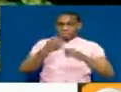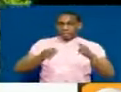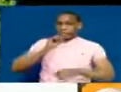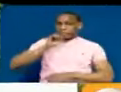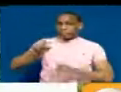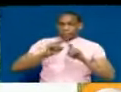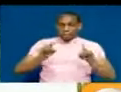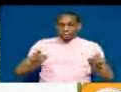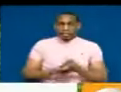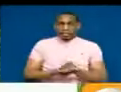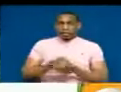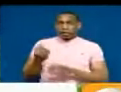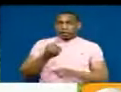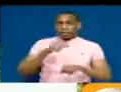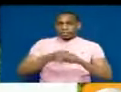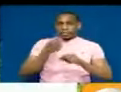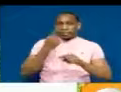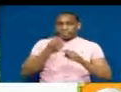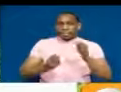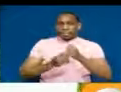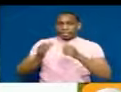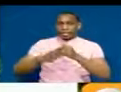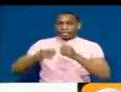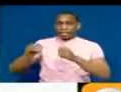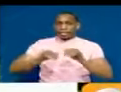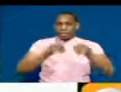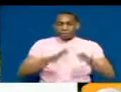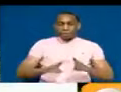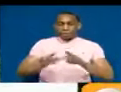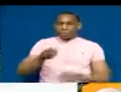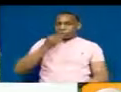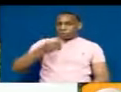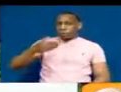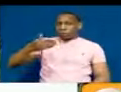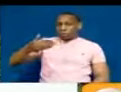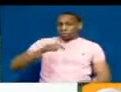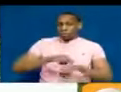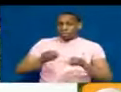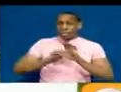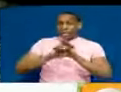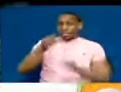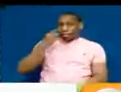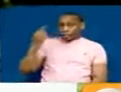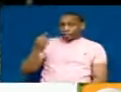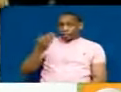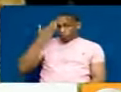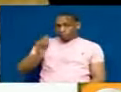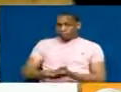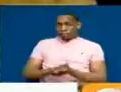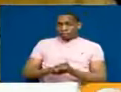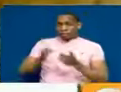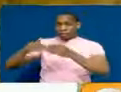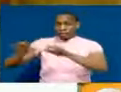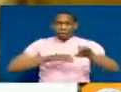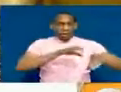500 years. But it's only in the 1960s when we're told a farmer began feeding them on a regular basis like this to keep them away from